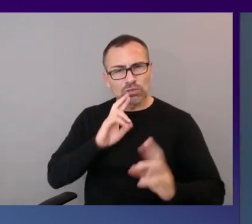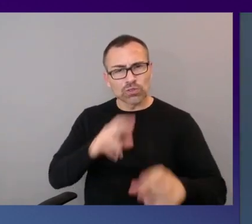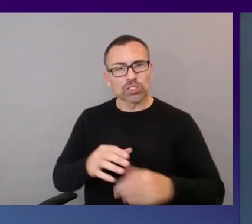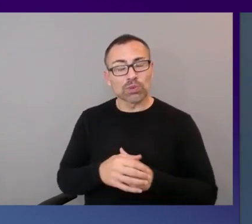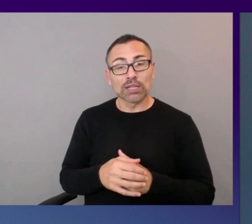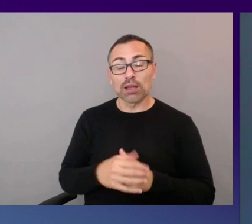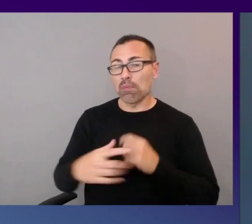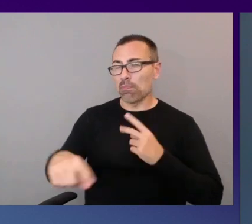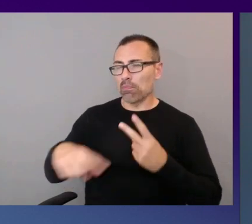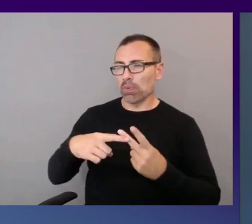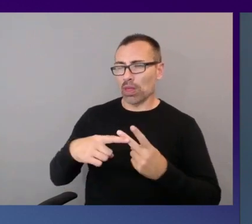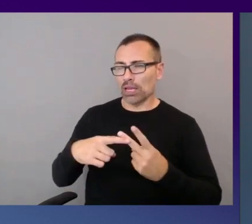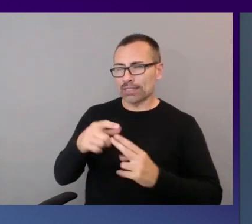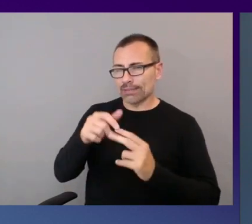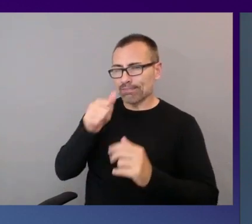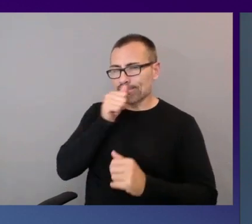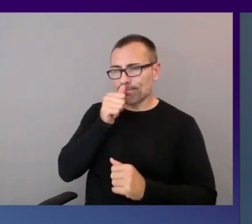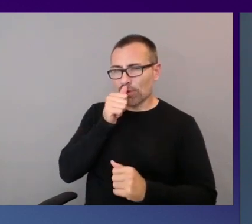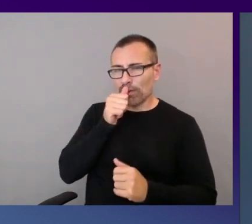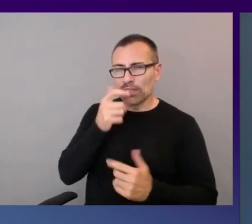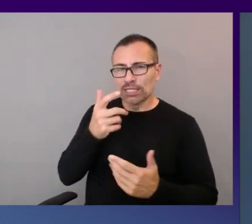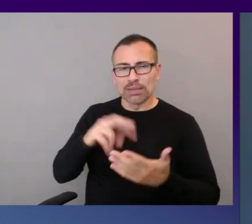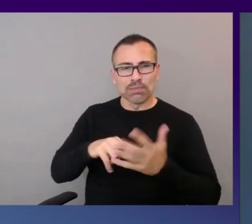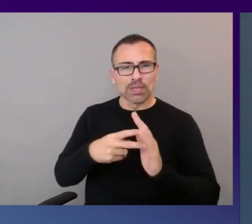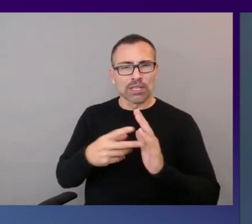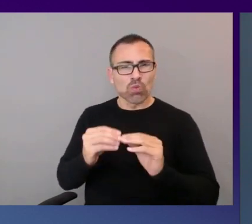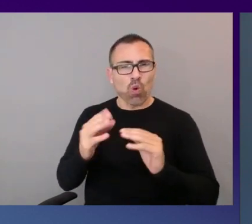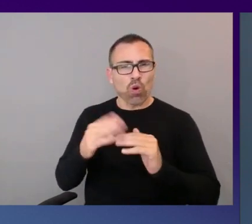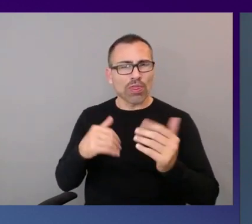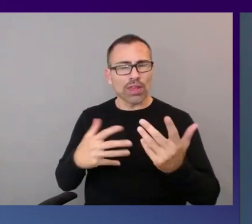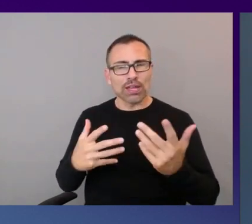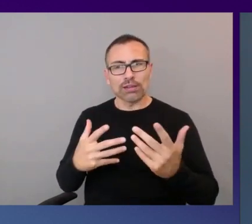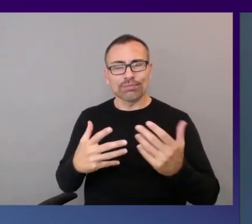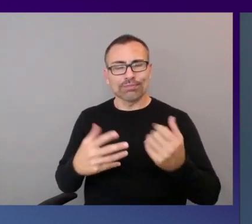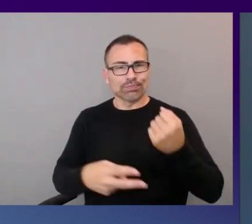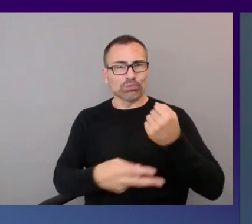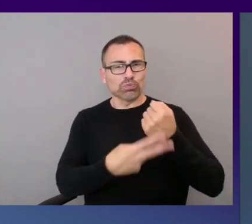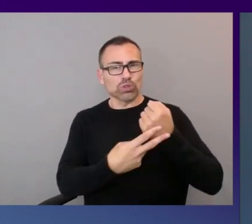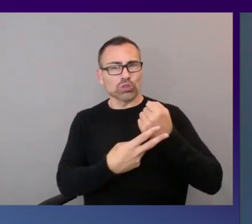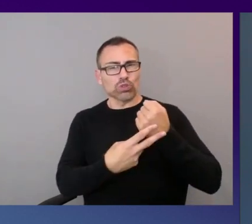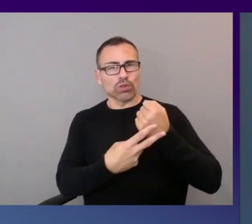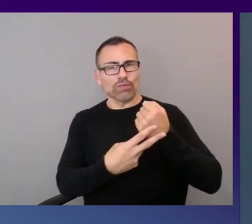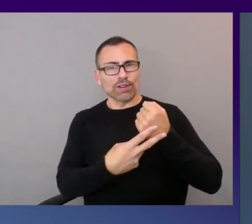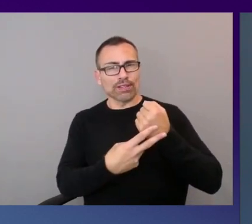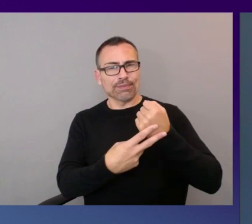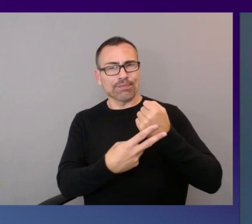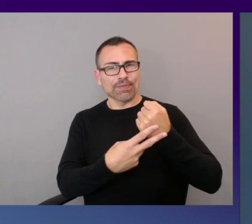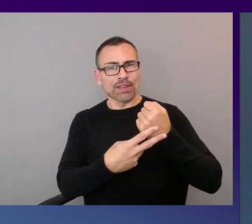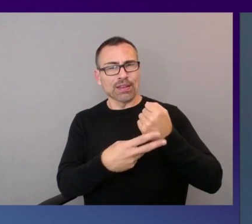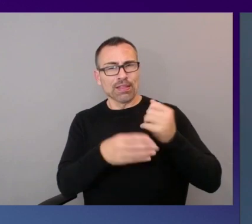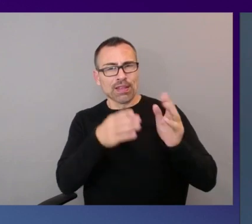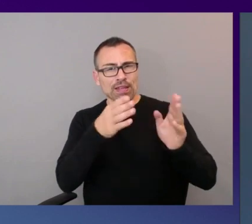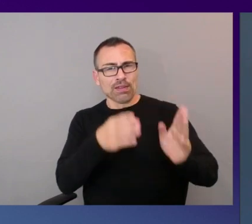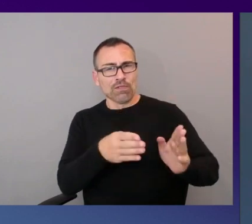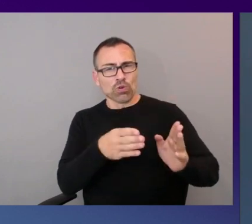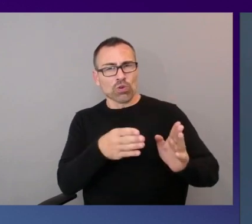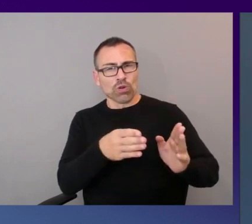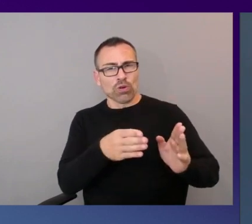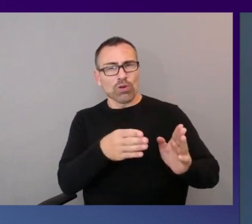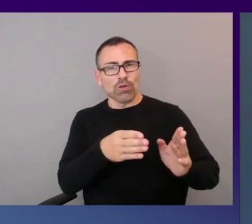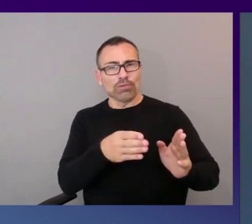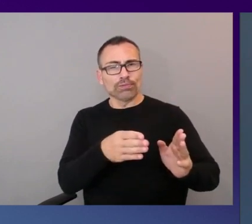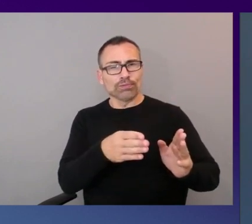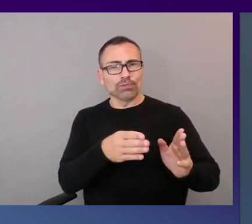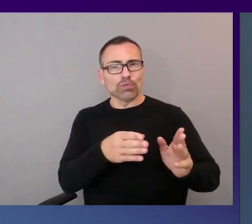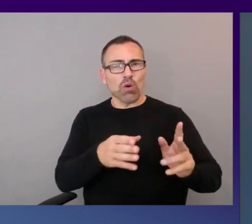just ensuring that we preserve the individual personal data, but also